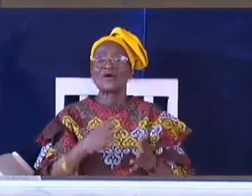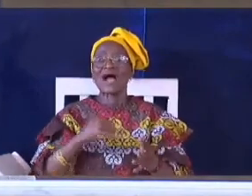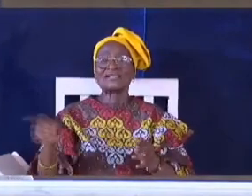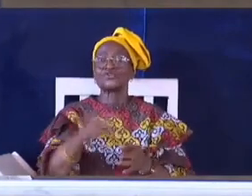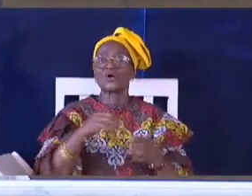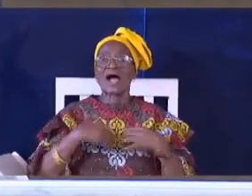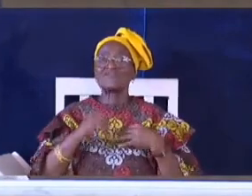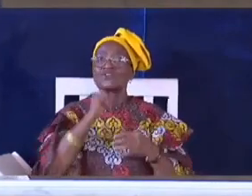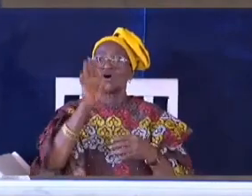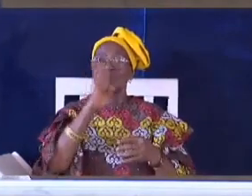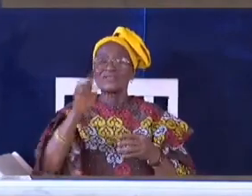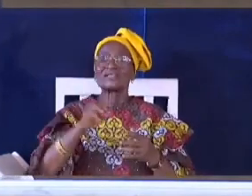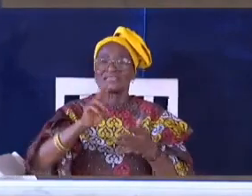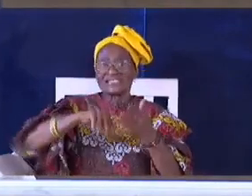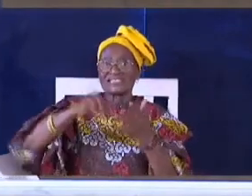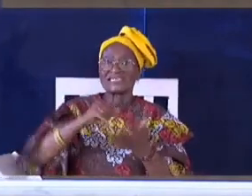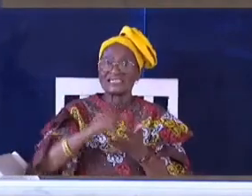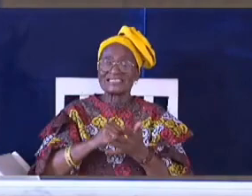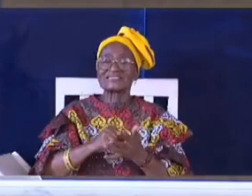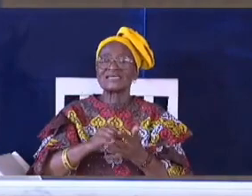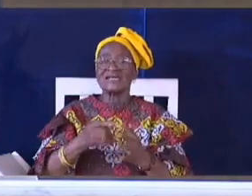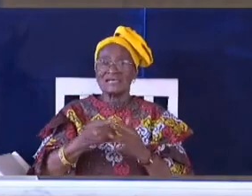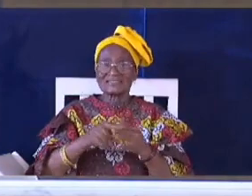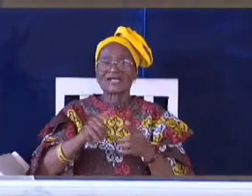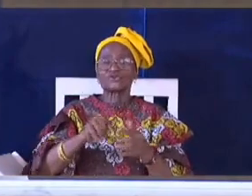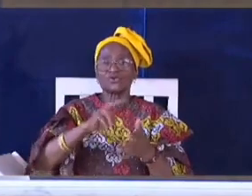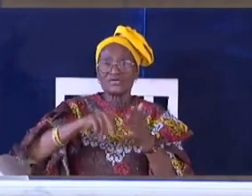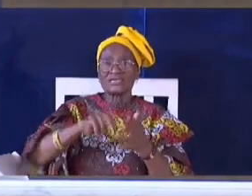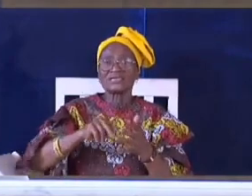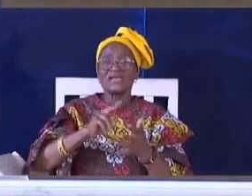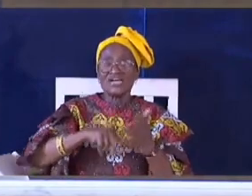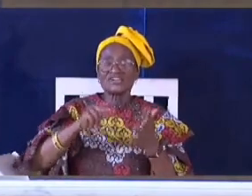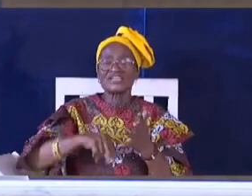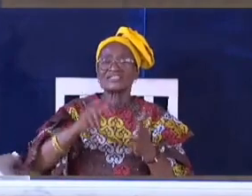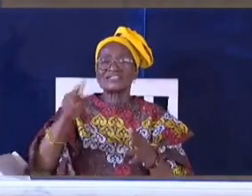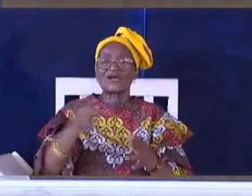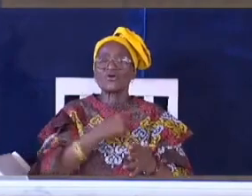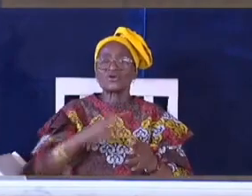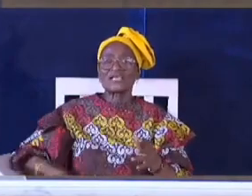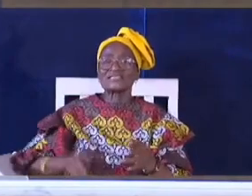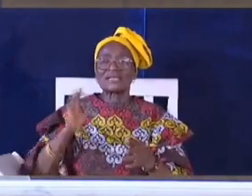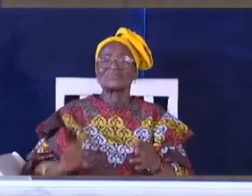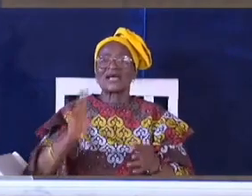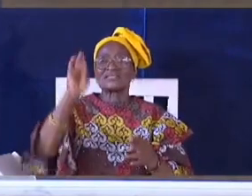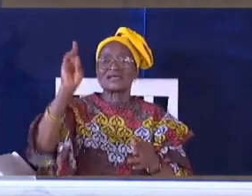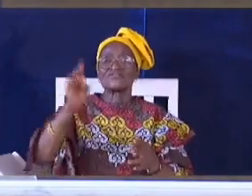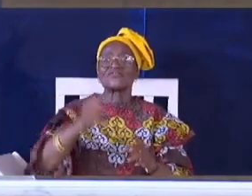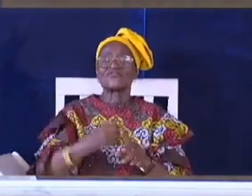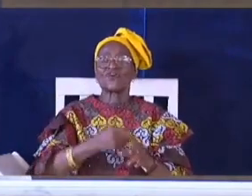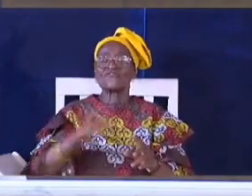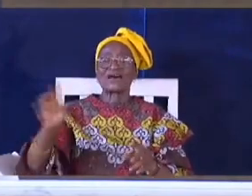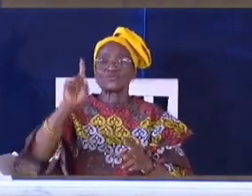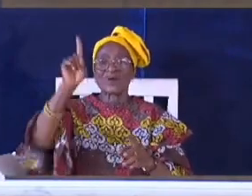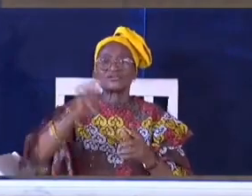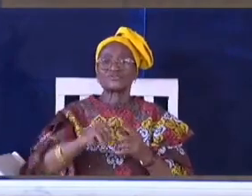read. Read 2 Kings chapter 7 from verse 1 to the end.